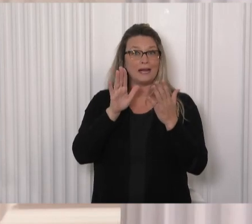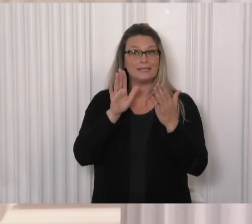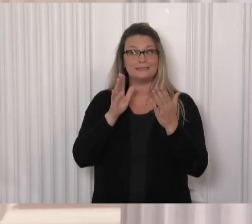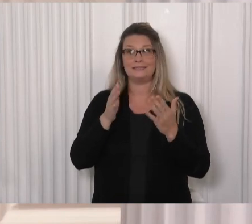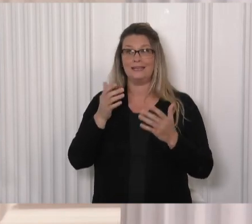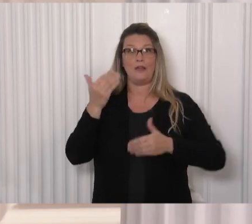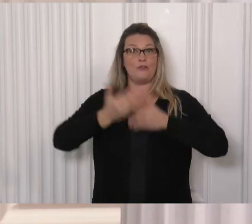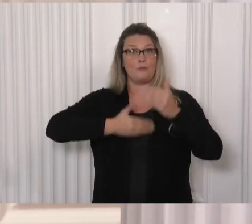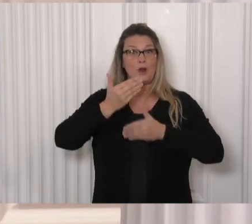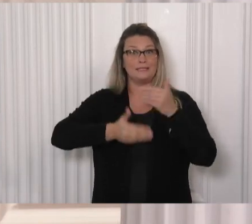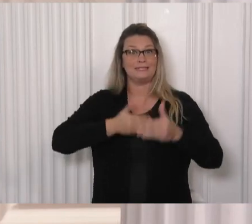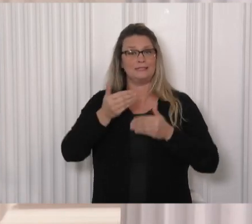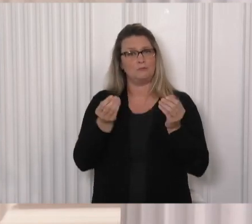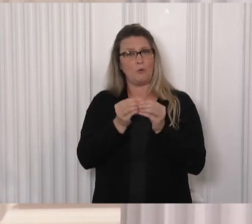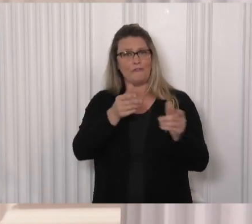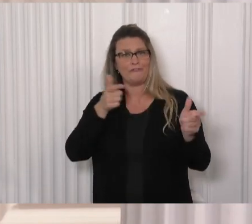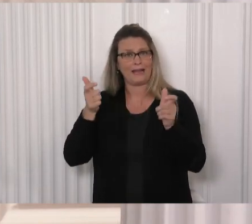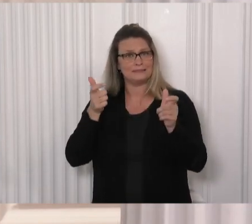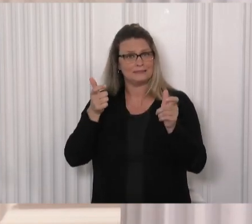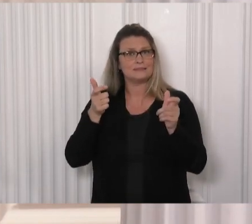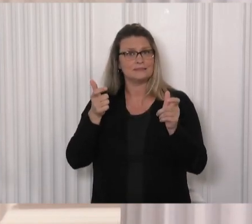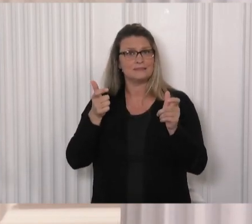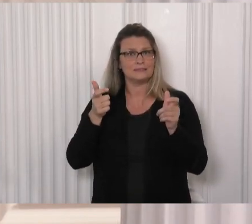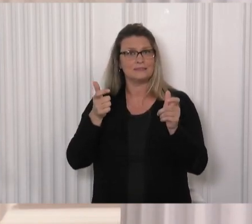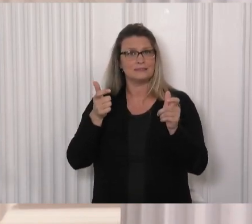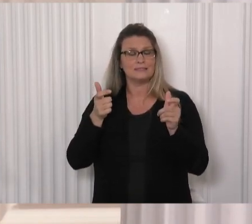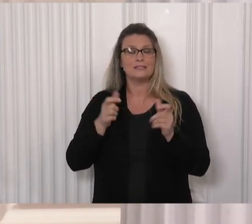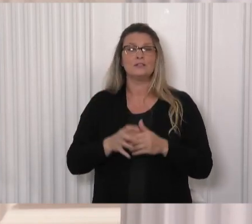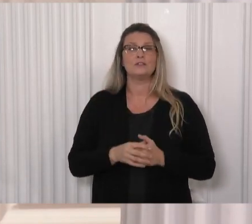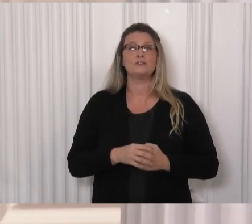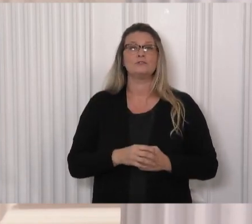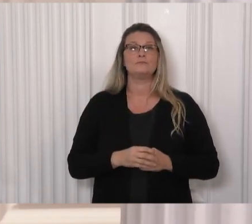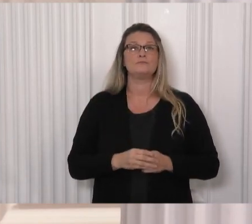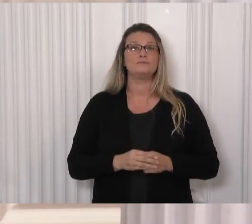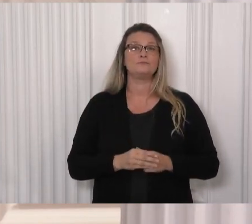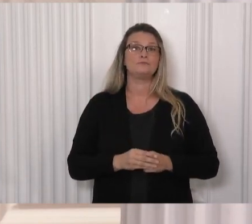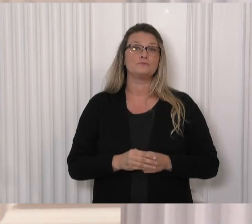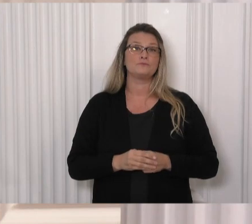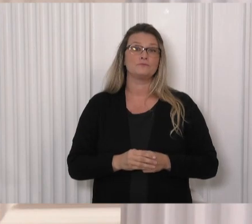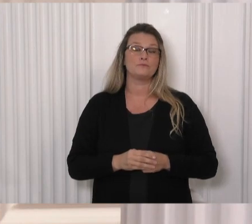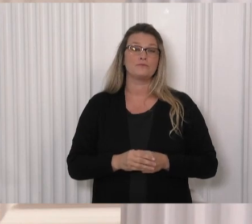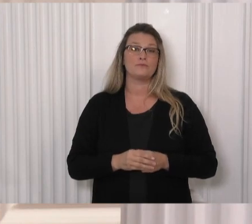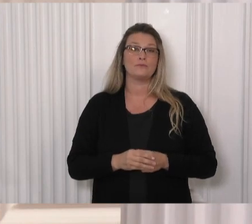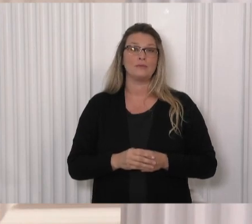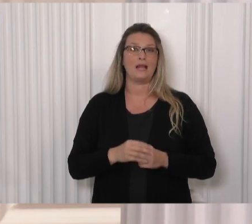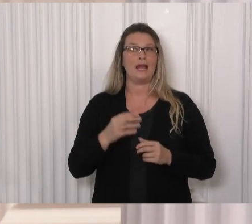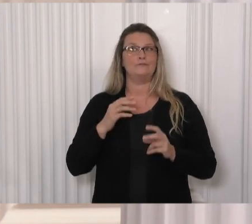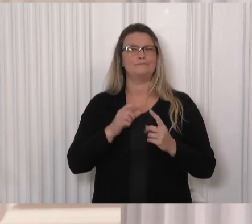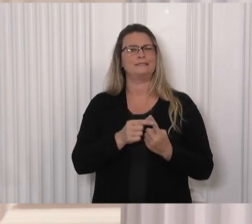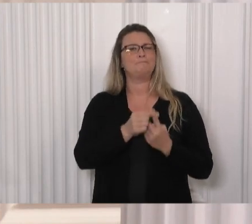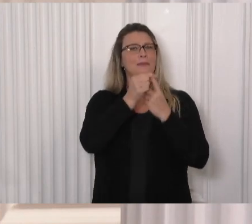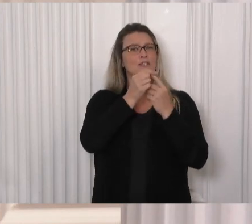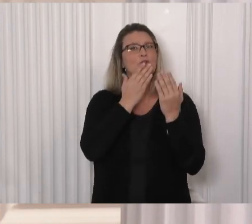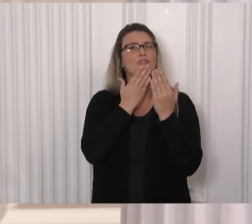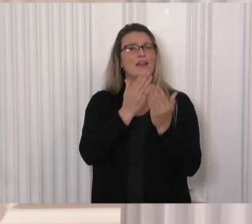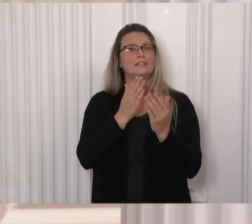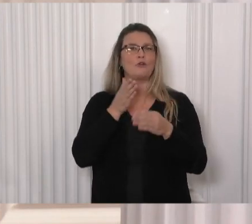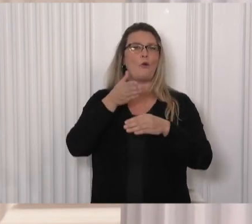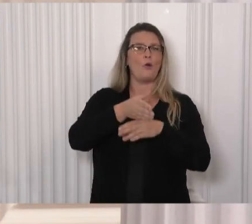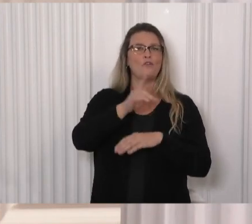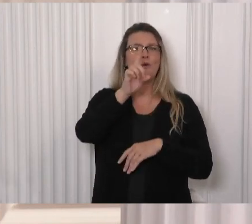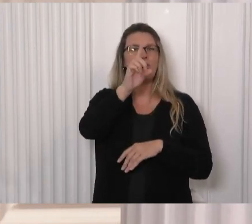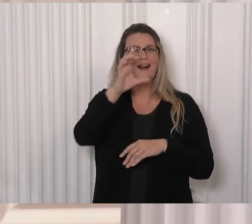We've got to be able to feed our kids. And I want to have a special thanks to 100+ restaurants